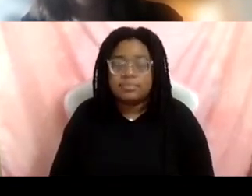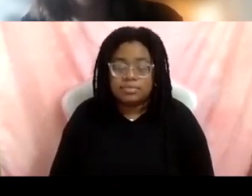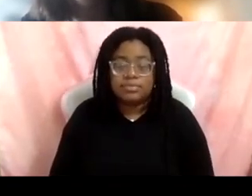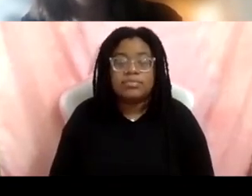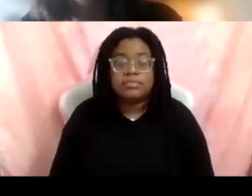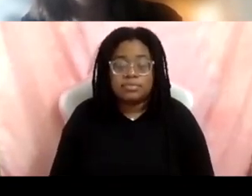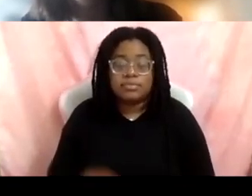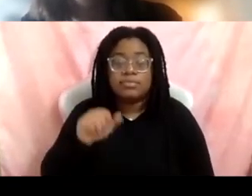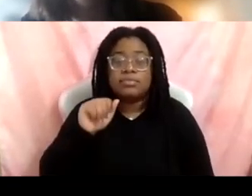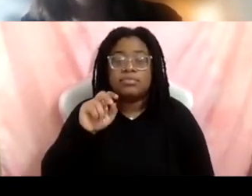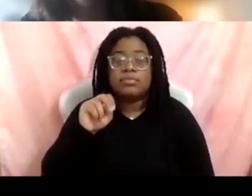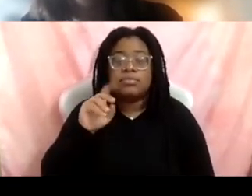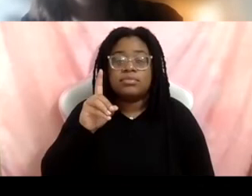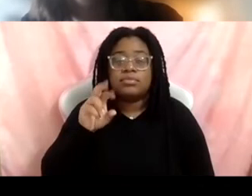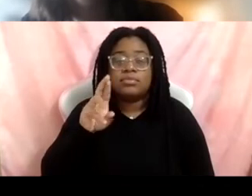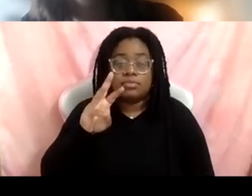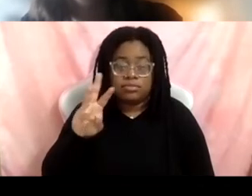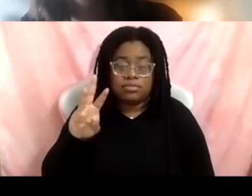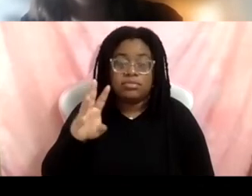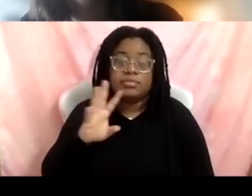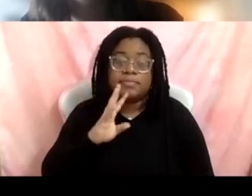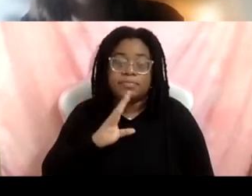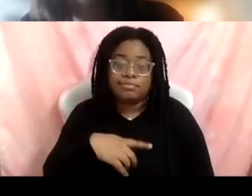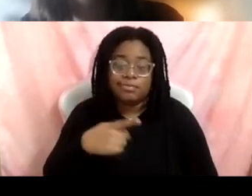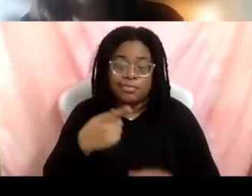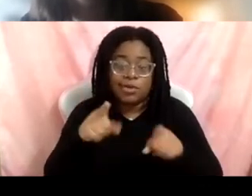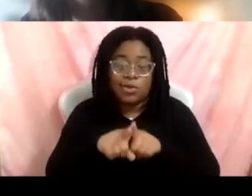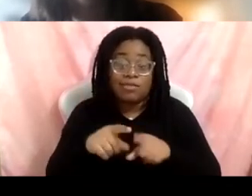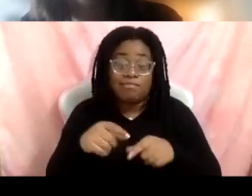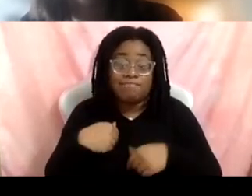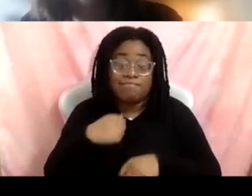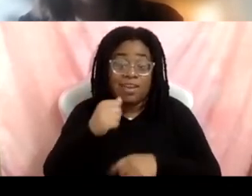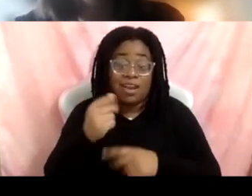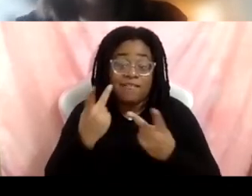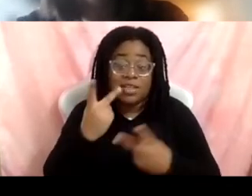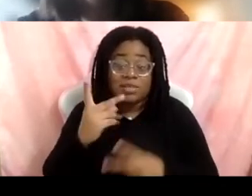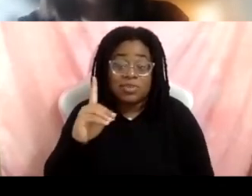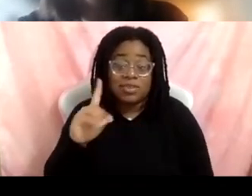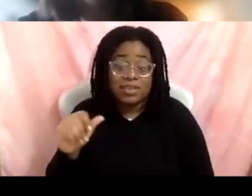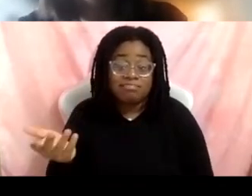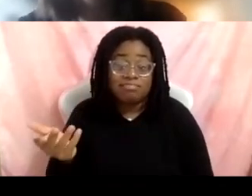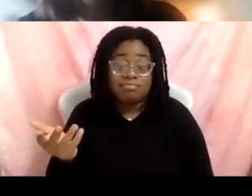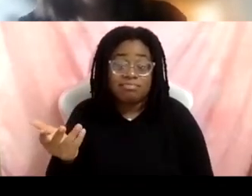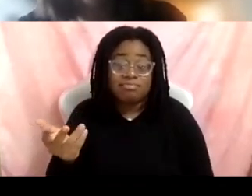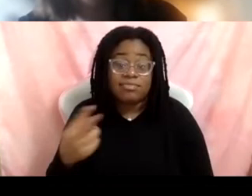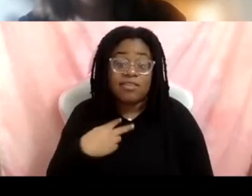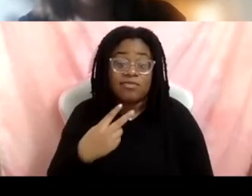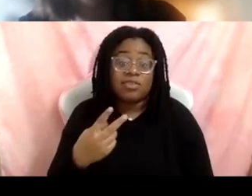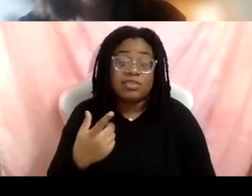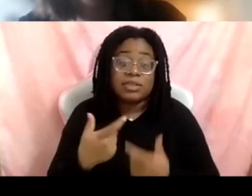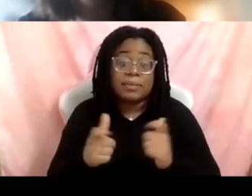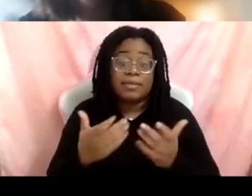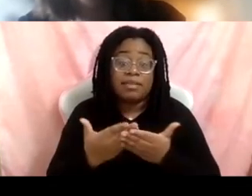Yeah, I agree with Tyler from film schools. Like there's a lot of people with invisible disabilities, and I think voicing that is a big thing. But I